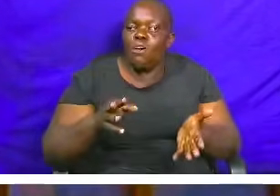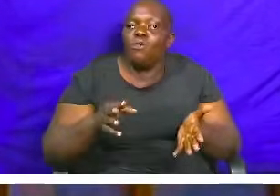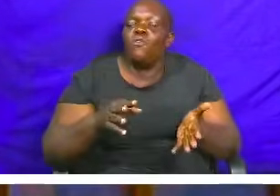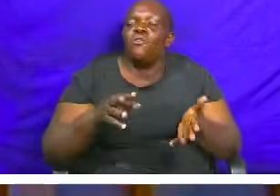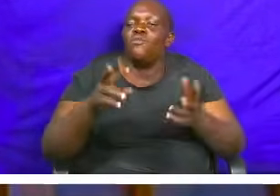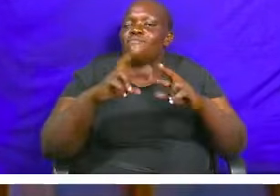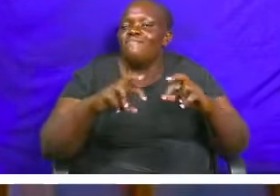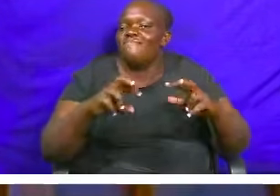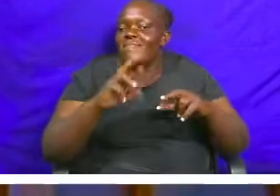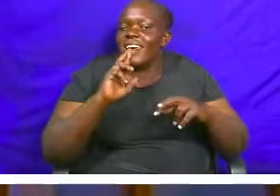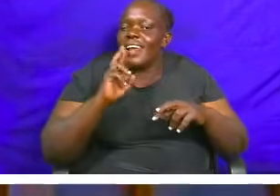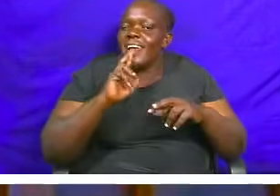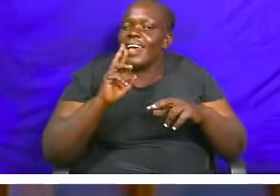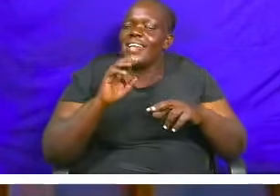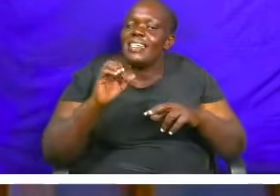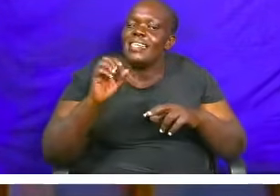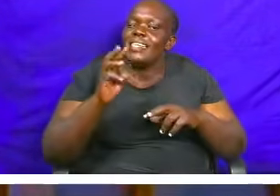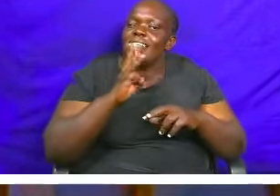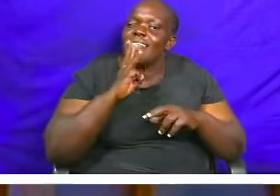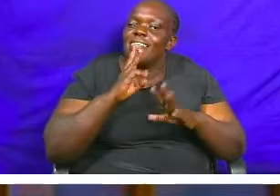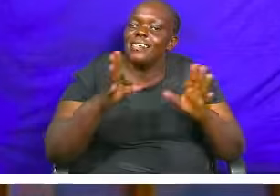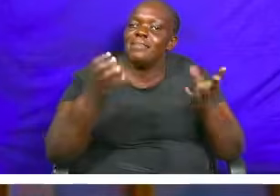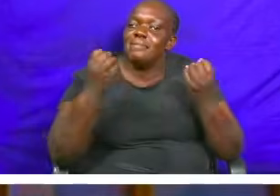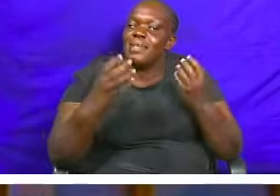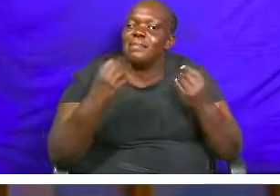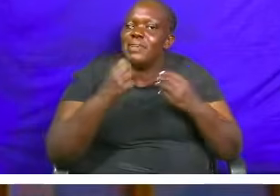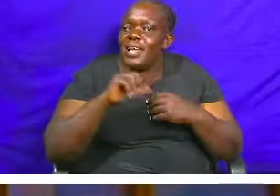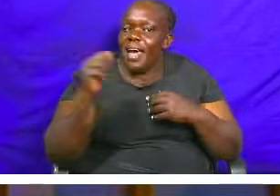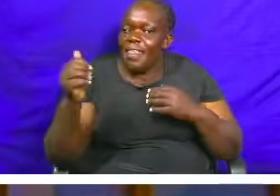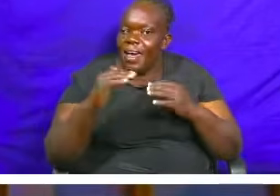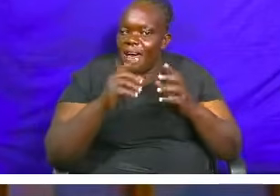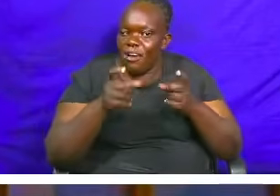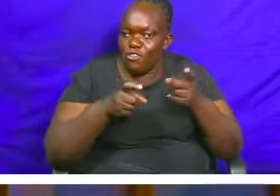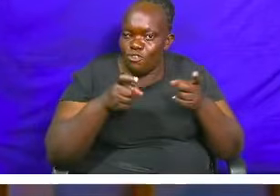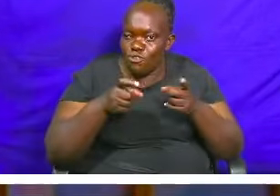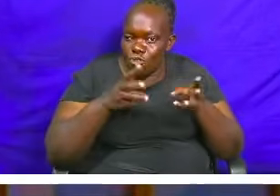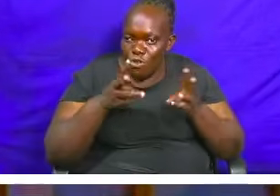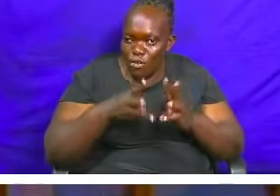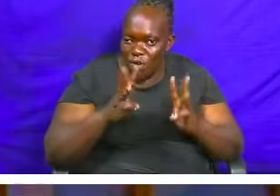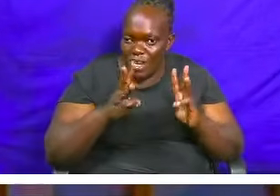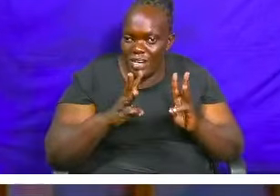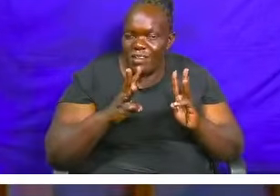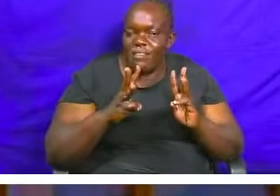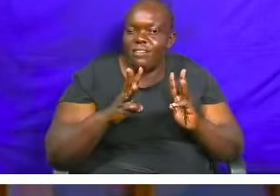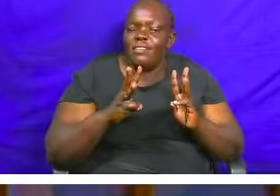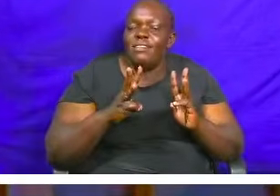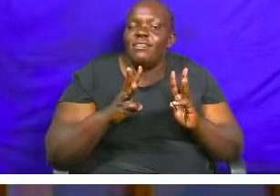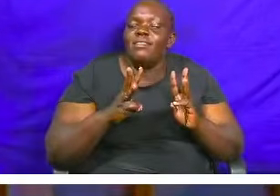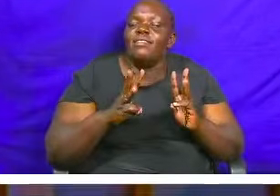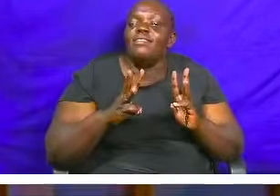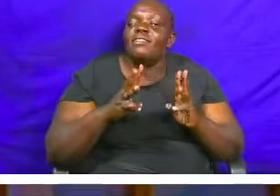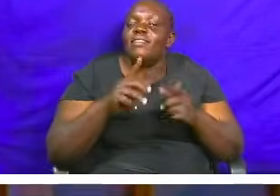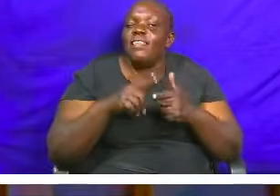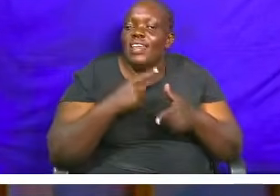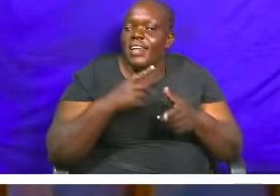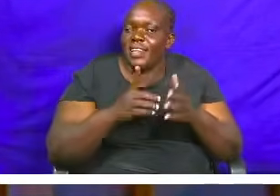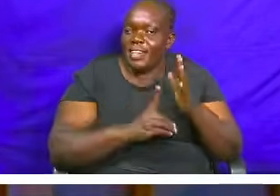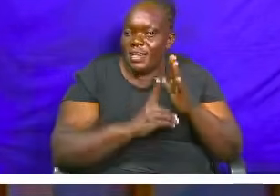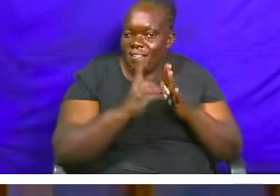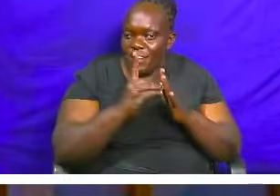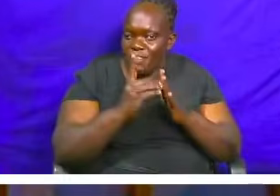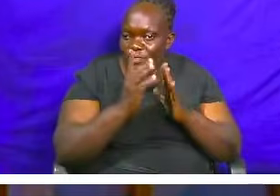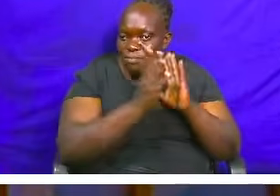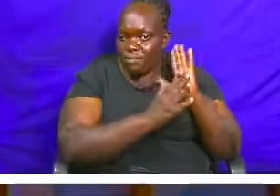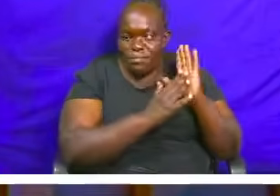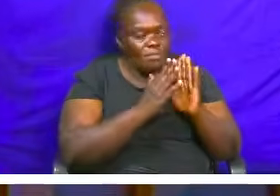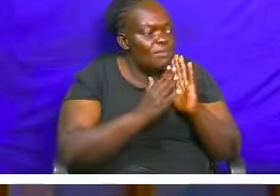Red Sea side. But of course, there are many other mitigation measures that government is thinking about. We've just developed a strategic